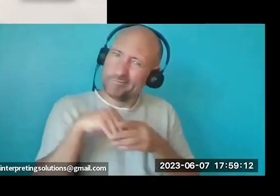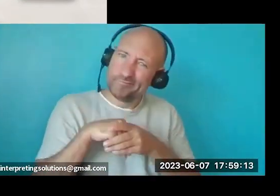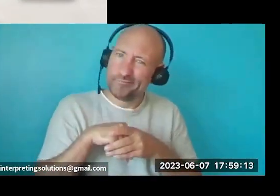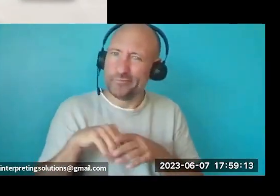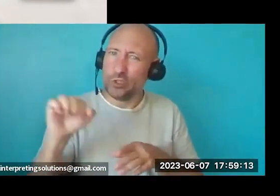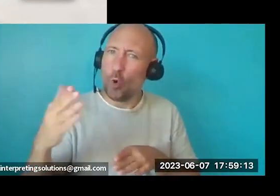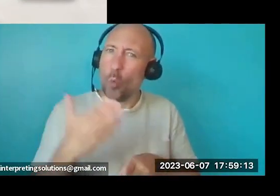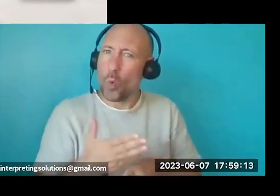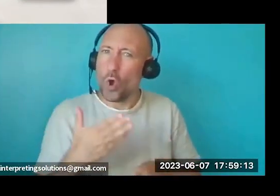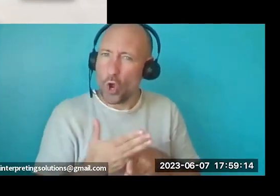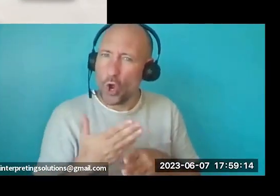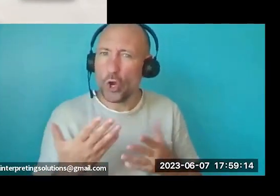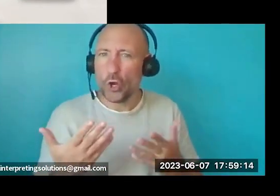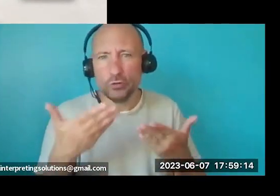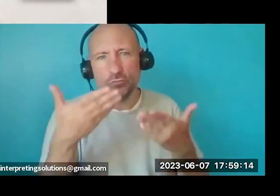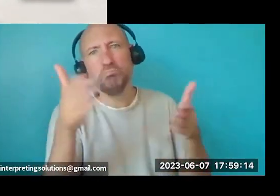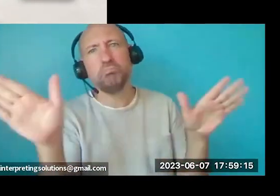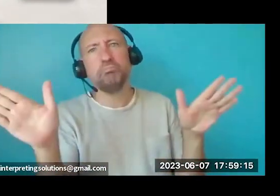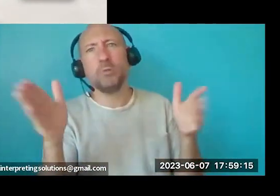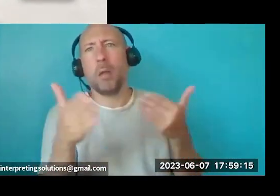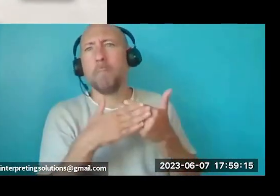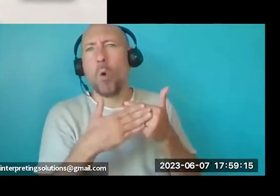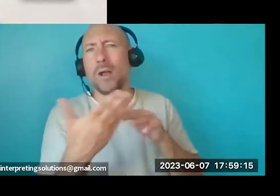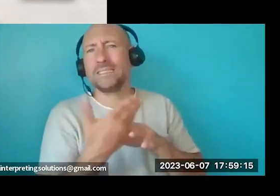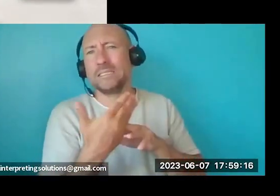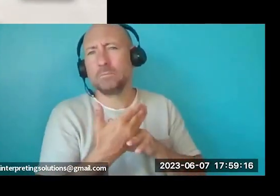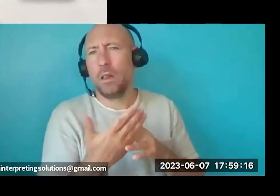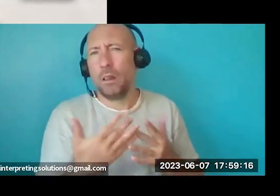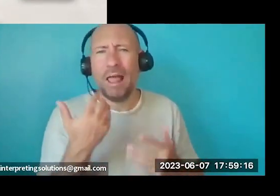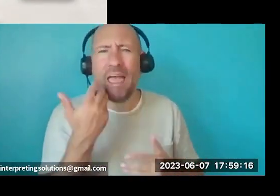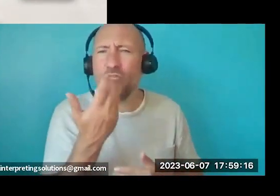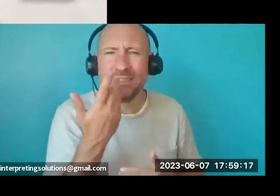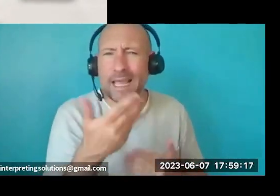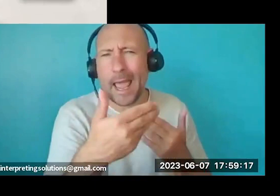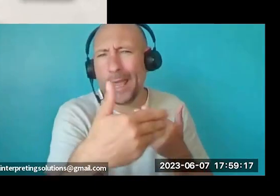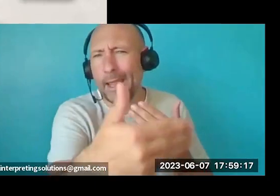into your work and into what you're doing every day.